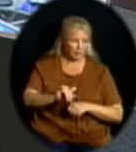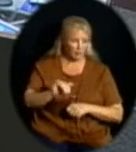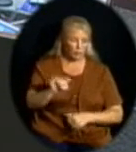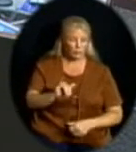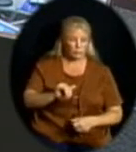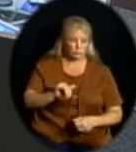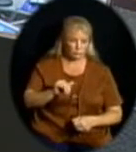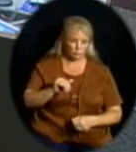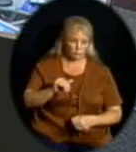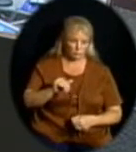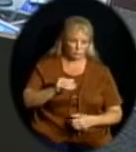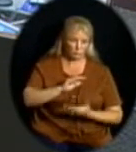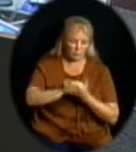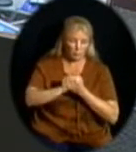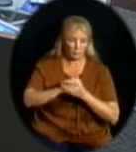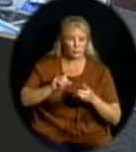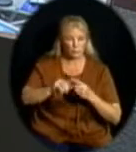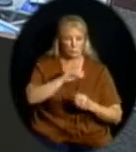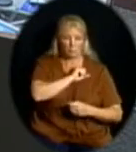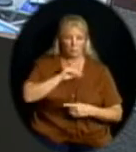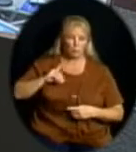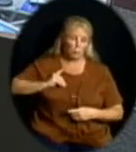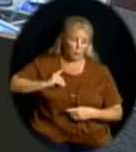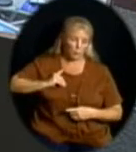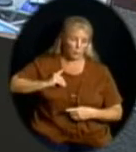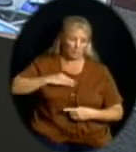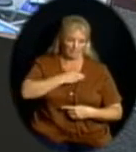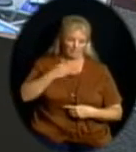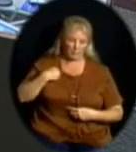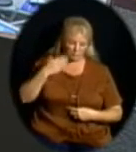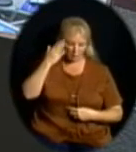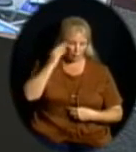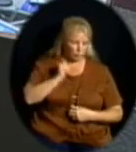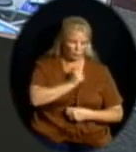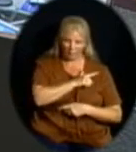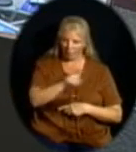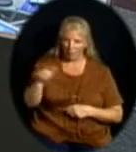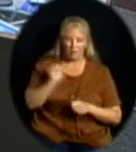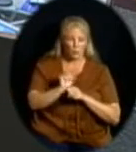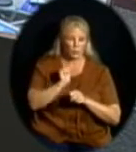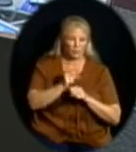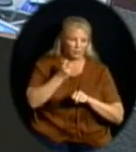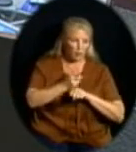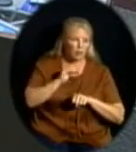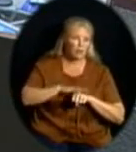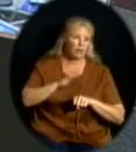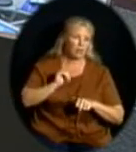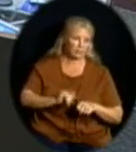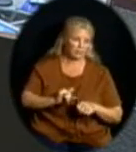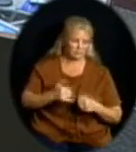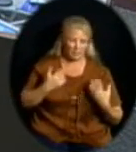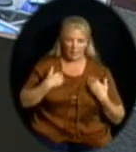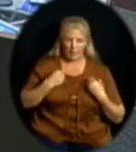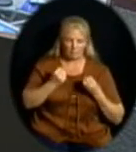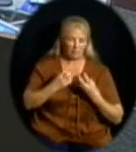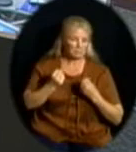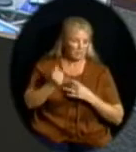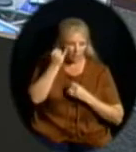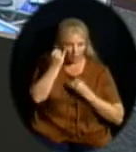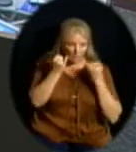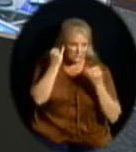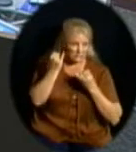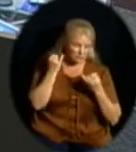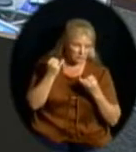the board members. I know we've all worked very hard on this, and we've all brought our ideas and